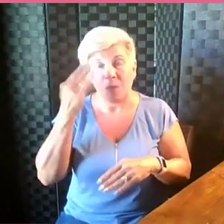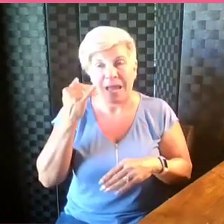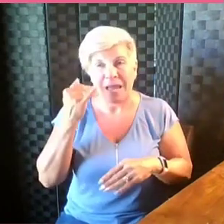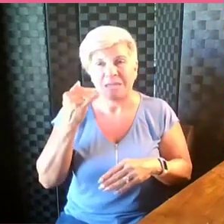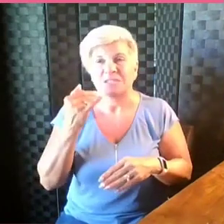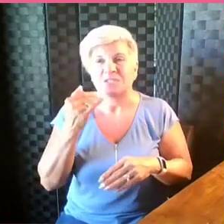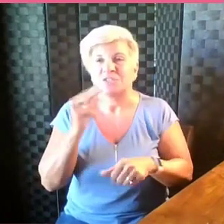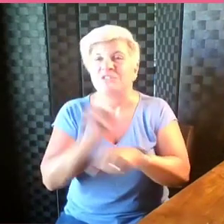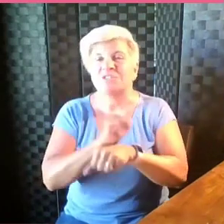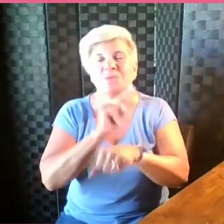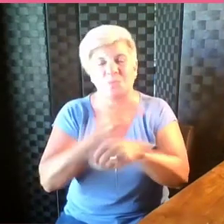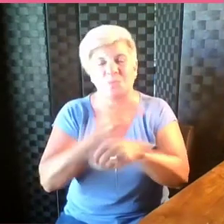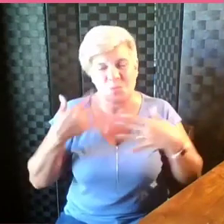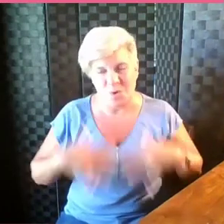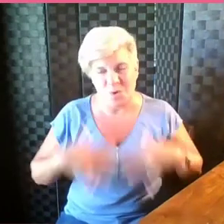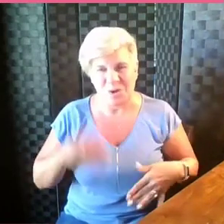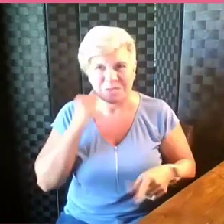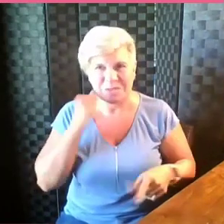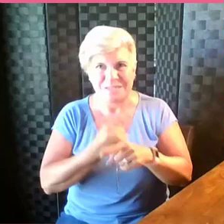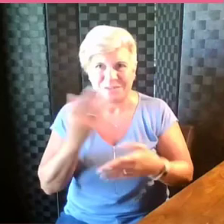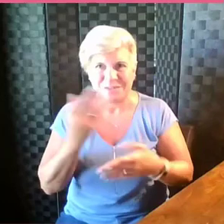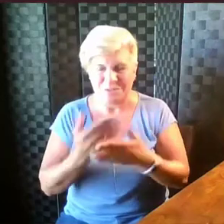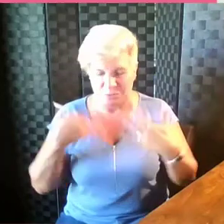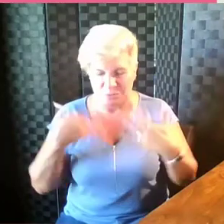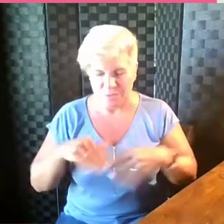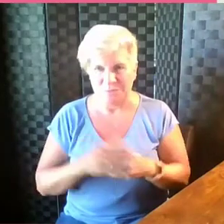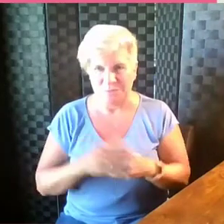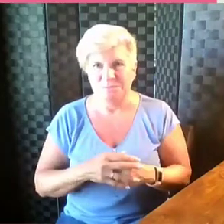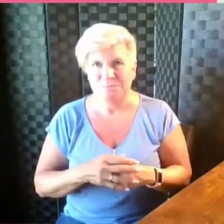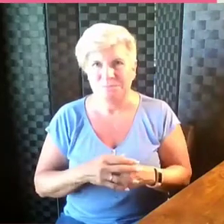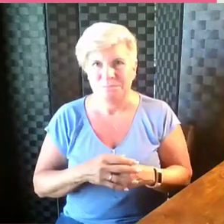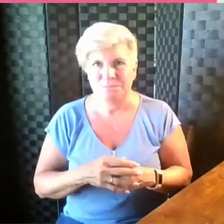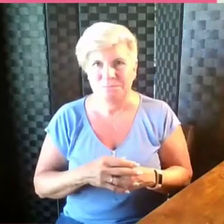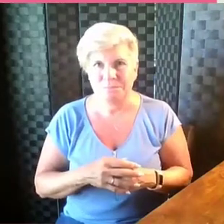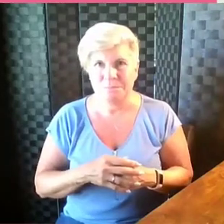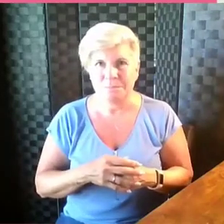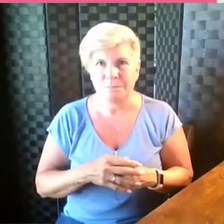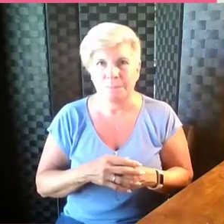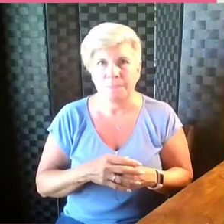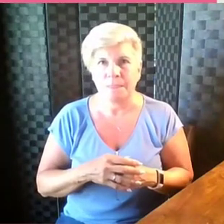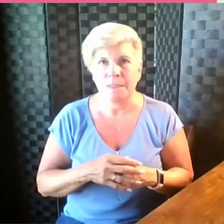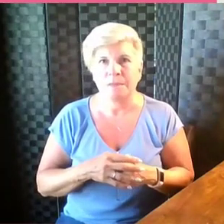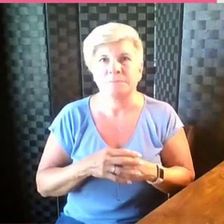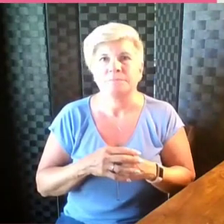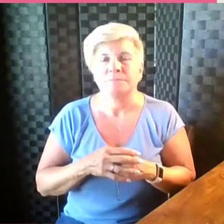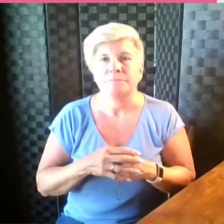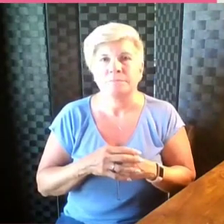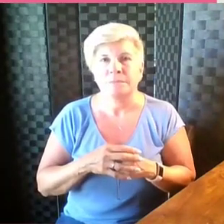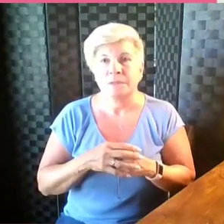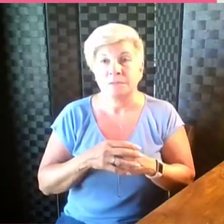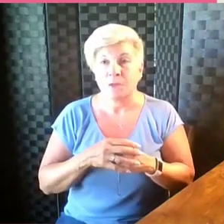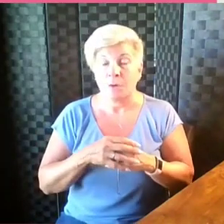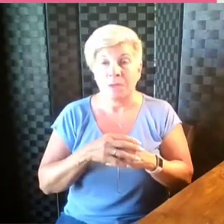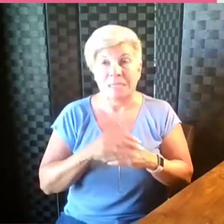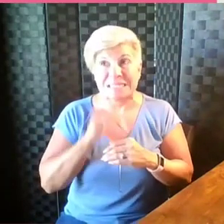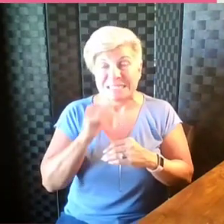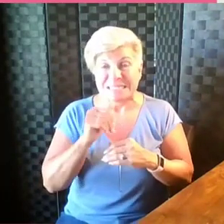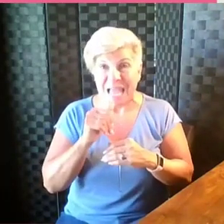new sweater. So some examples of that non-literal language that we would hear in